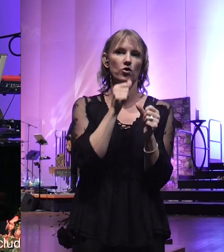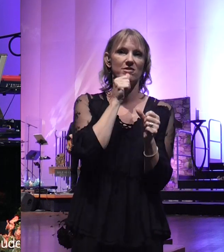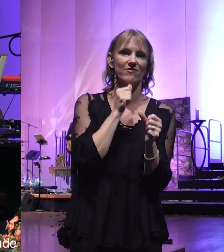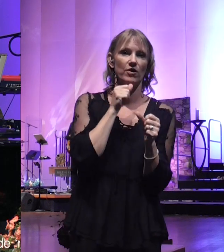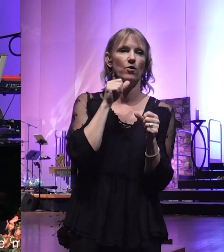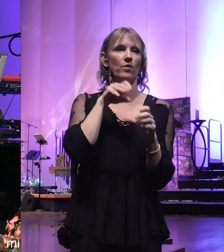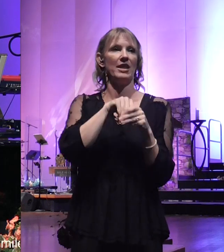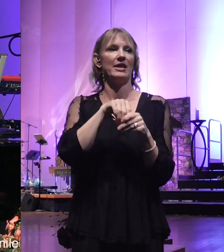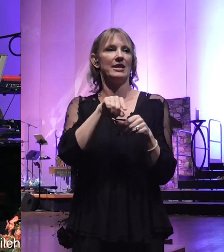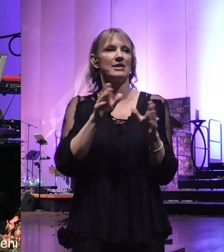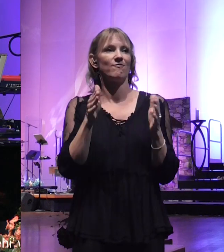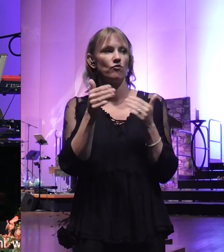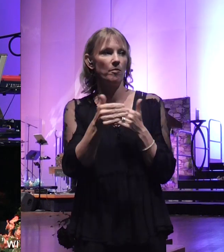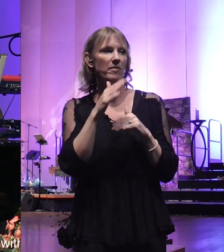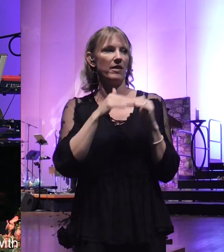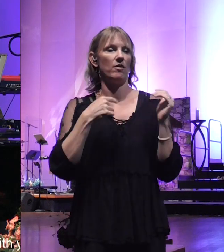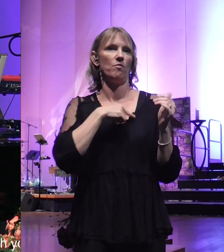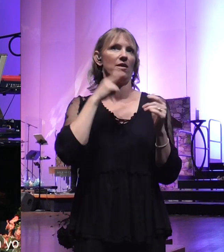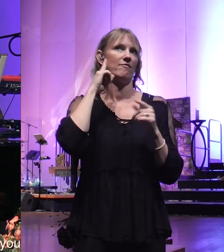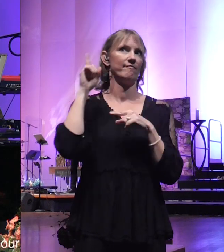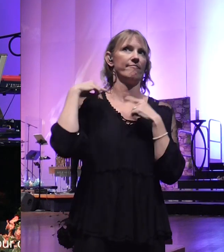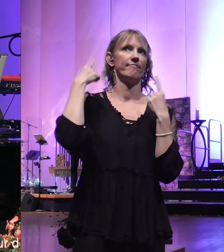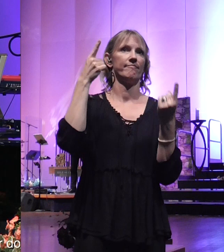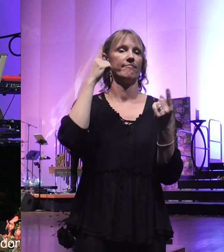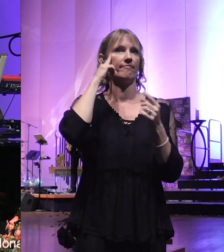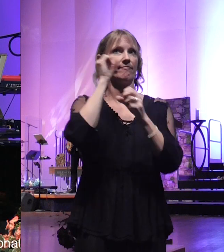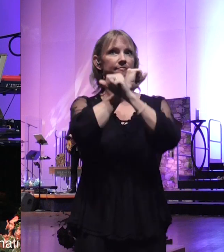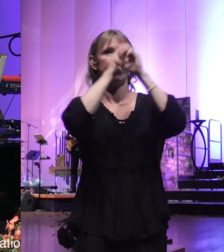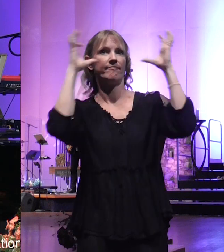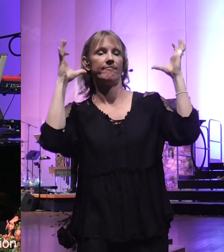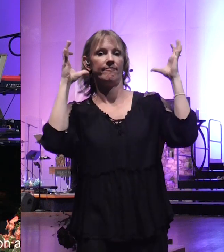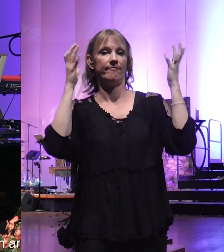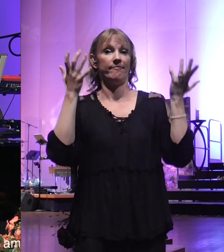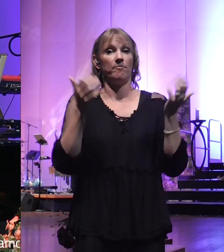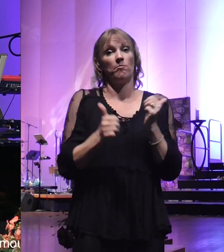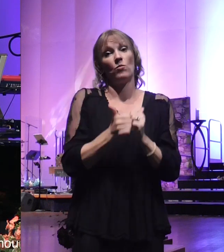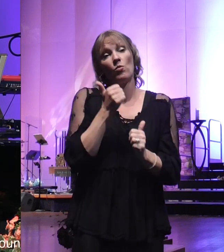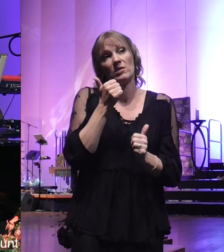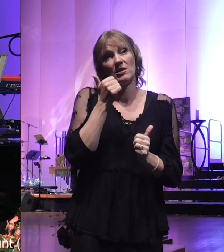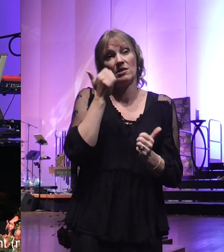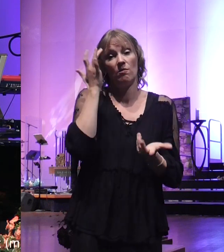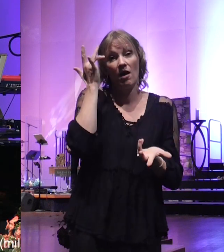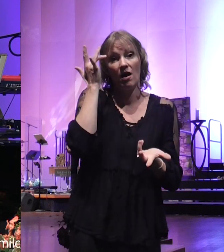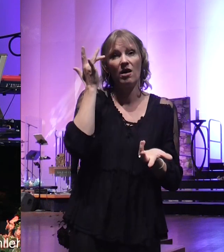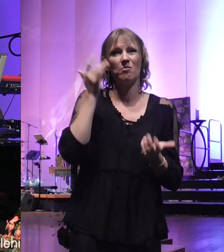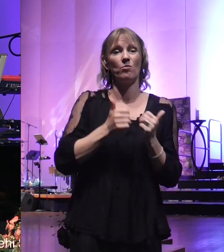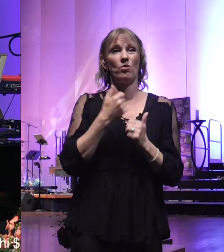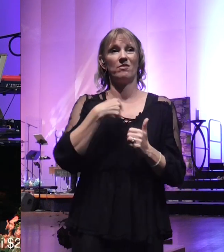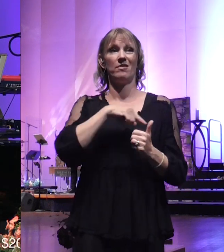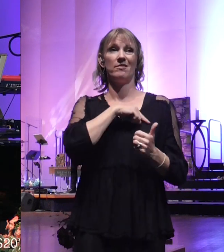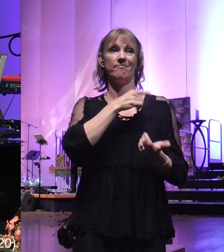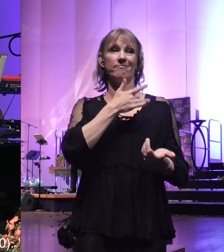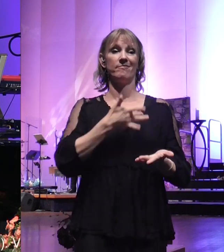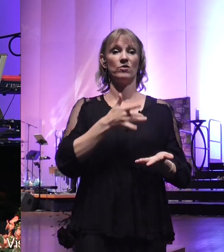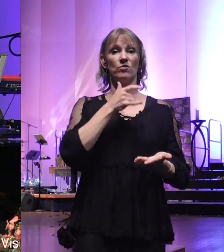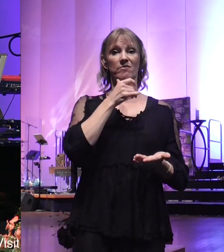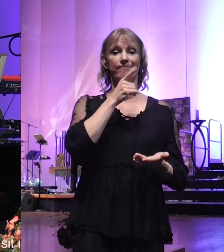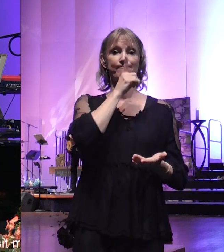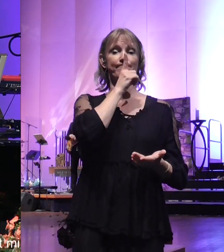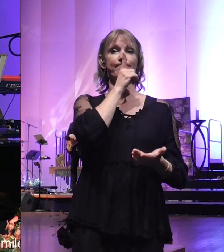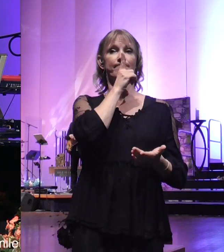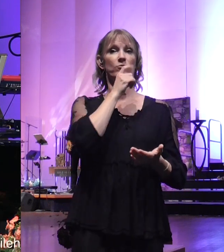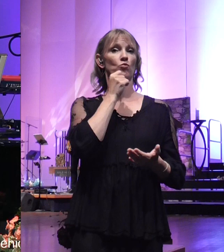room full of people than we ever can fully assess, mostly because most of us, most of the time, just don't talk about